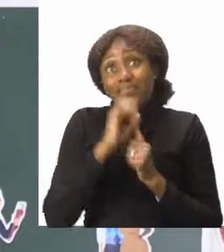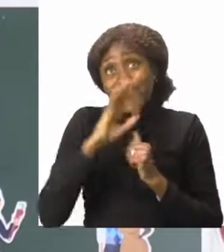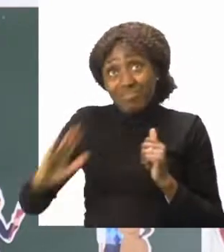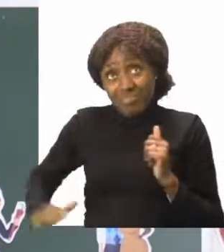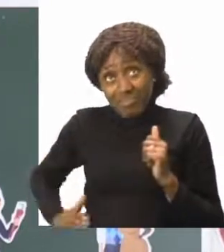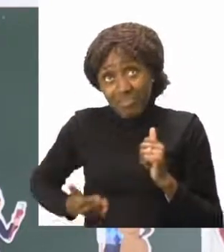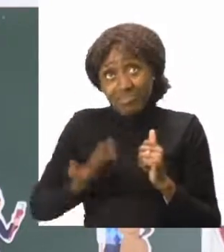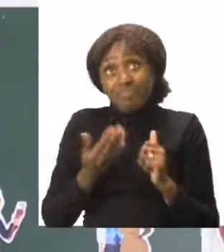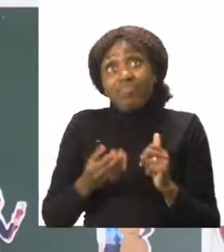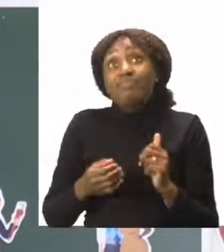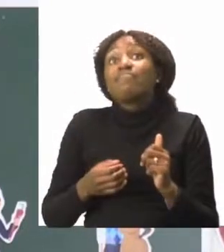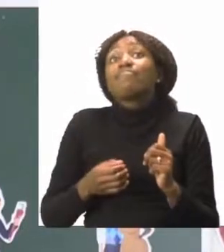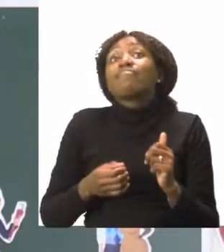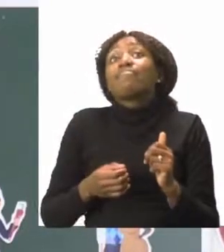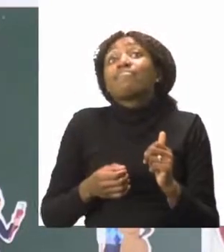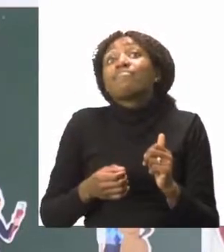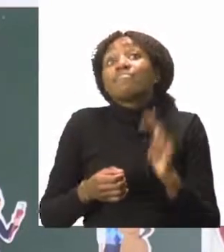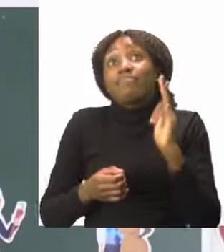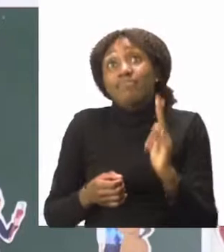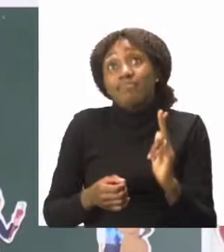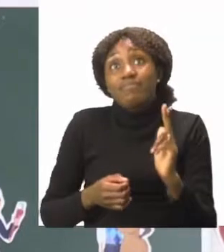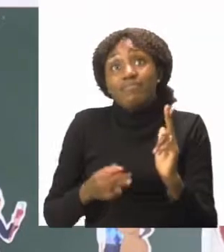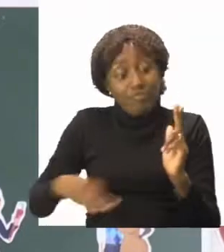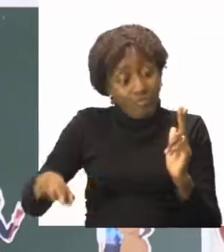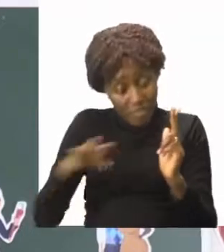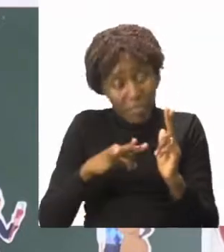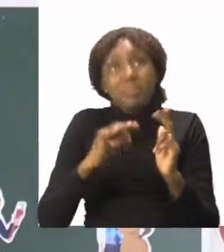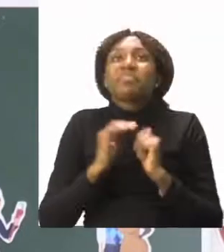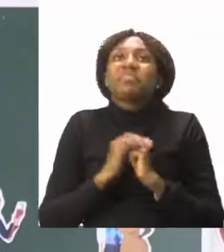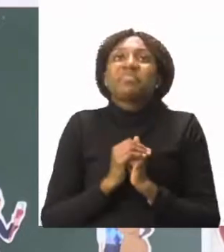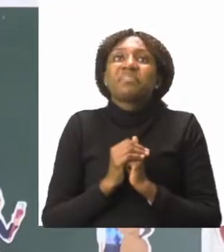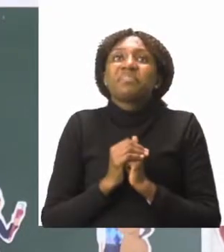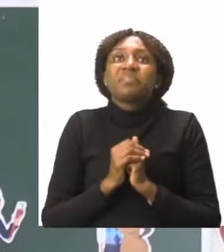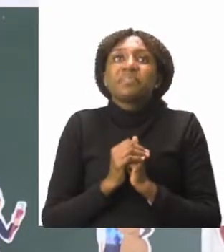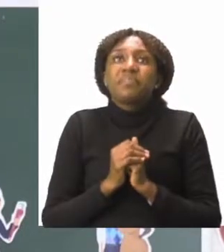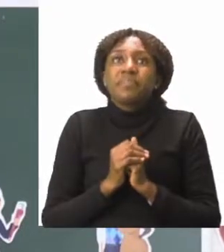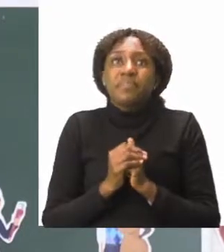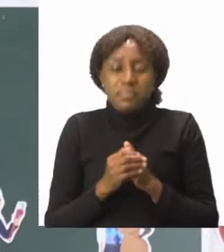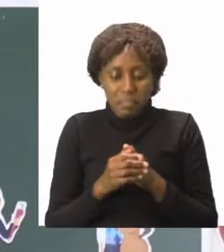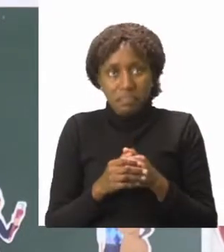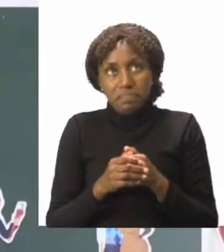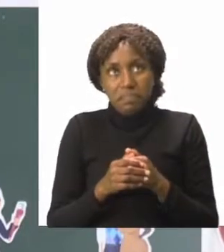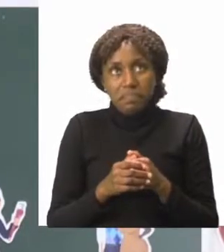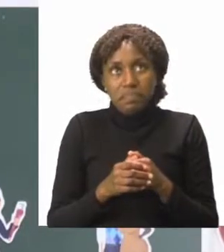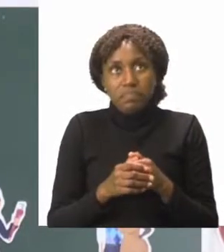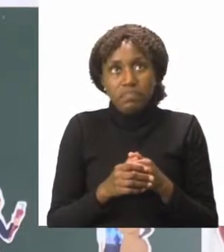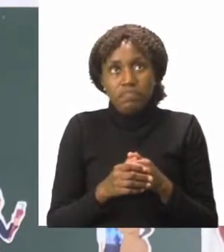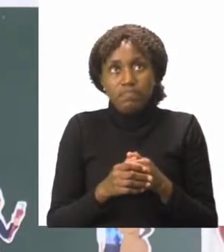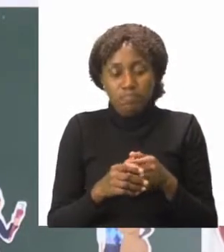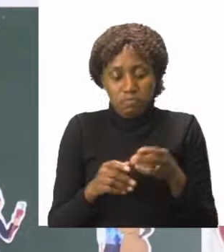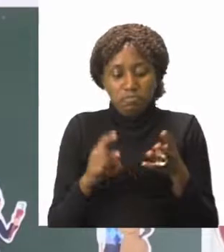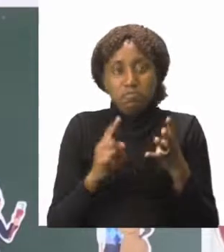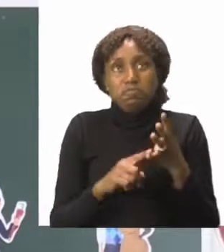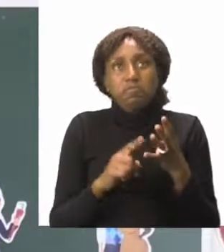day, then that means your occupation will be farming. Then we have this man